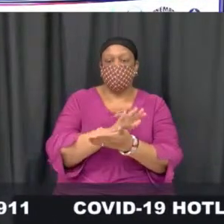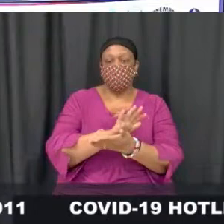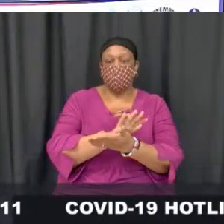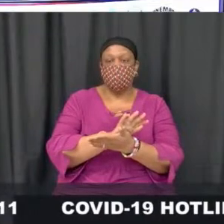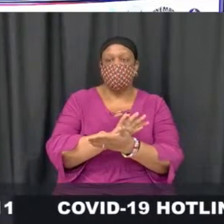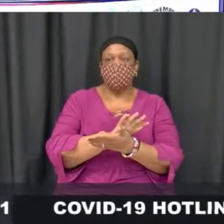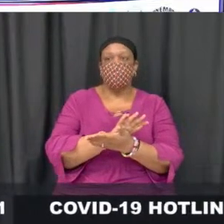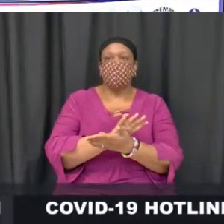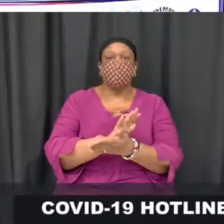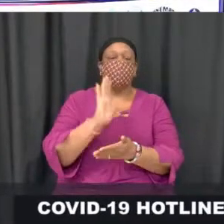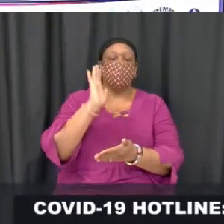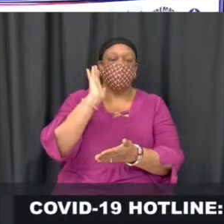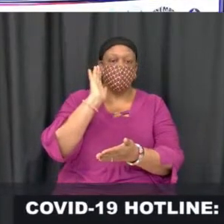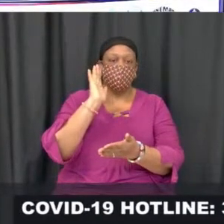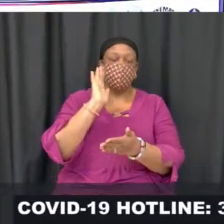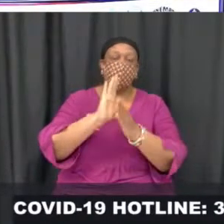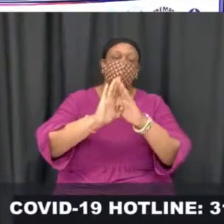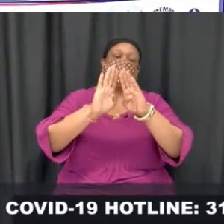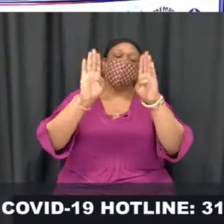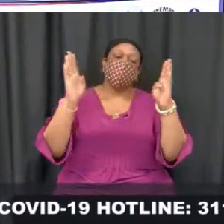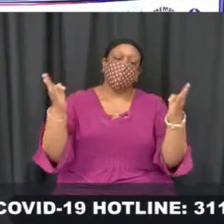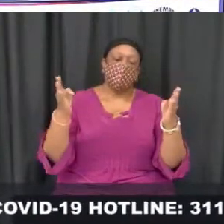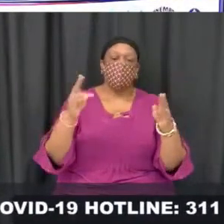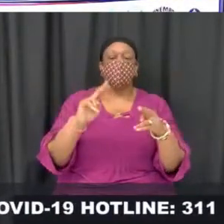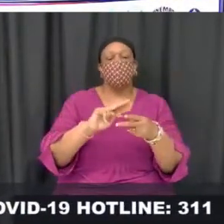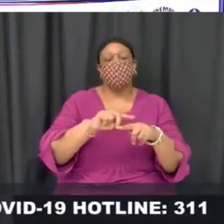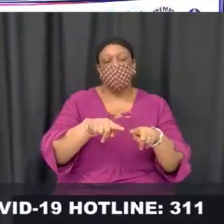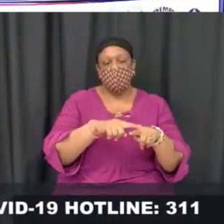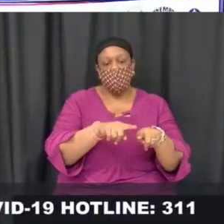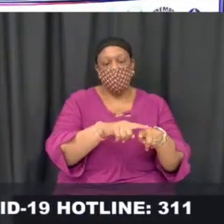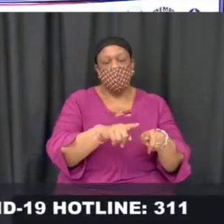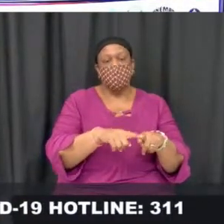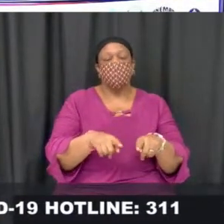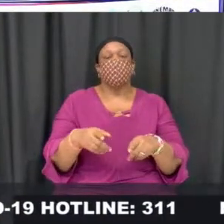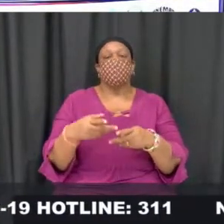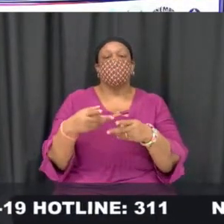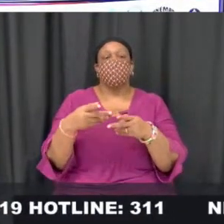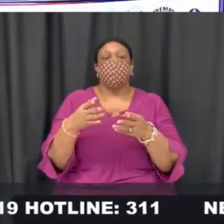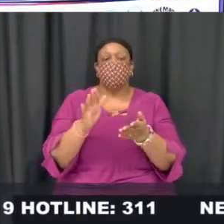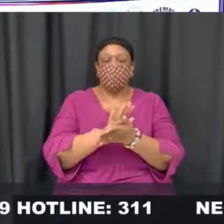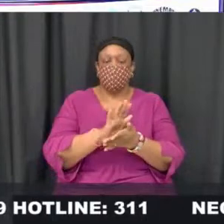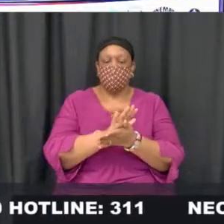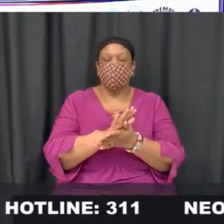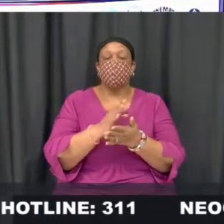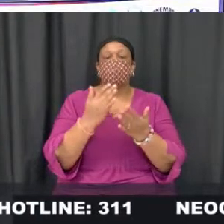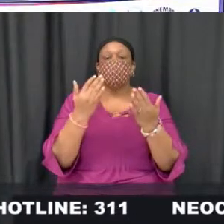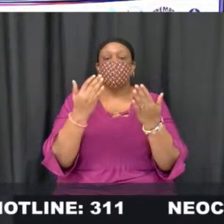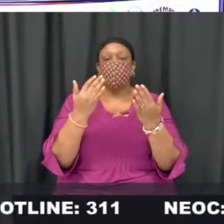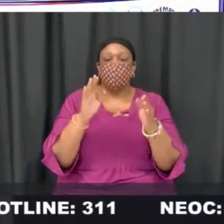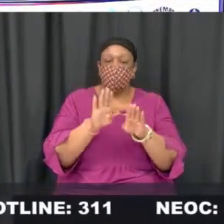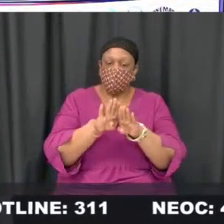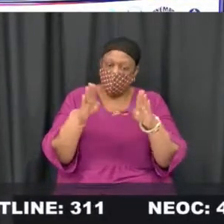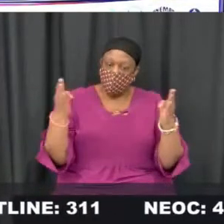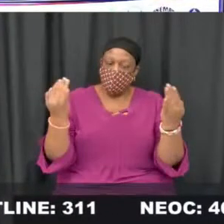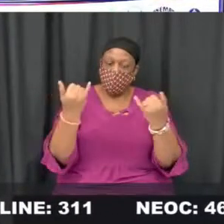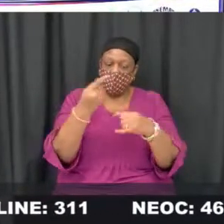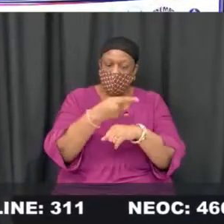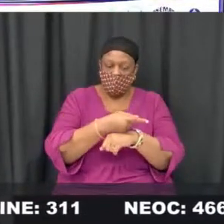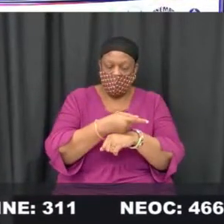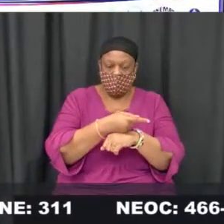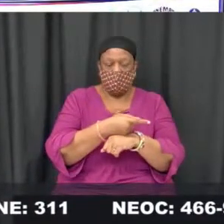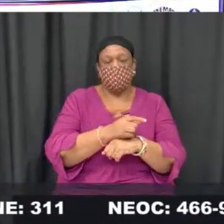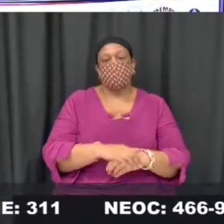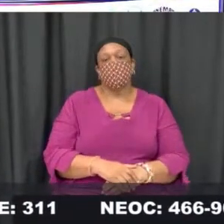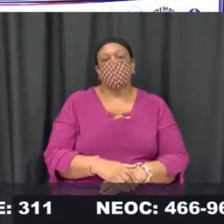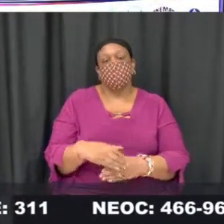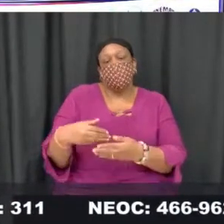Education would have opened a number of nurseries, daycare centers and